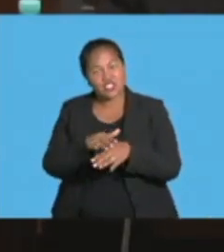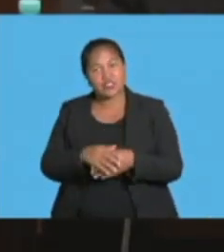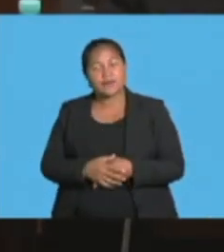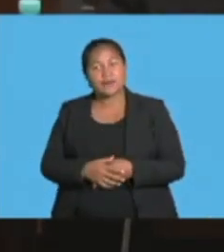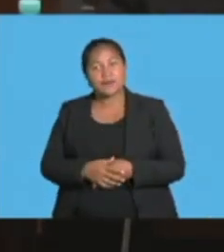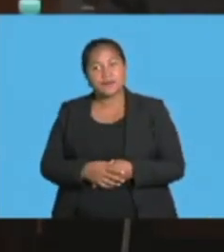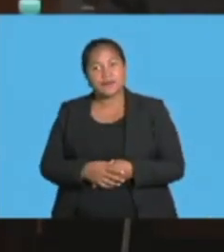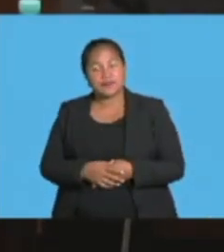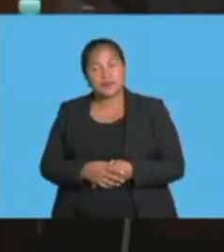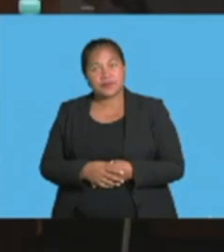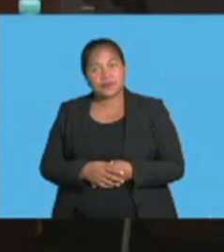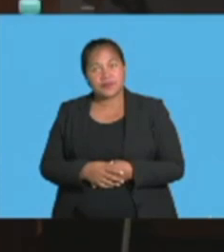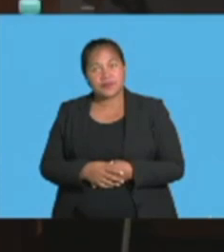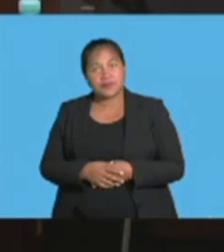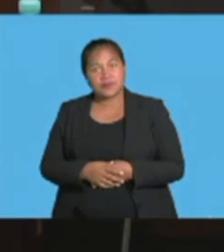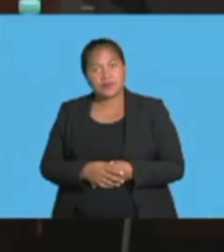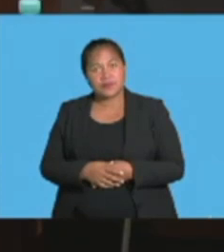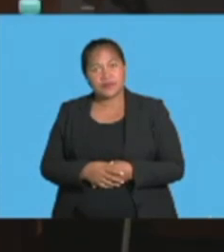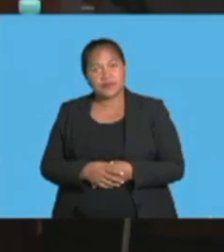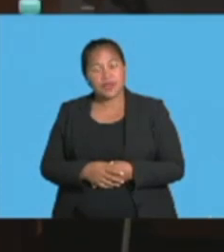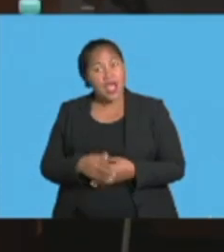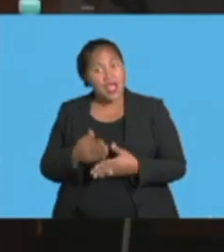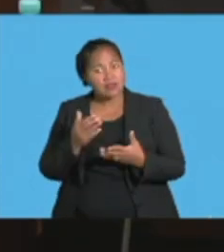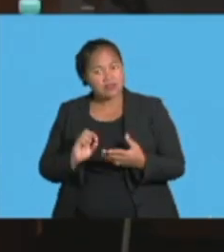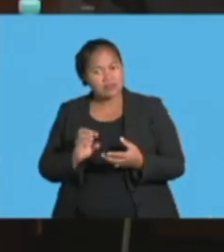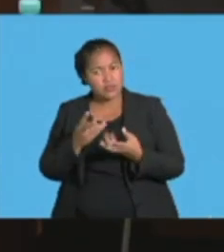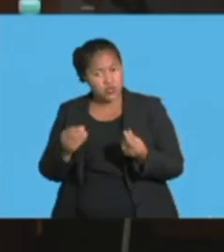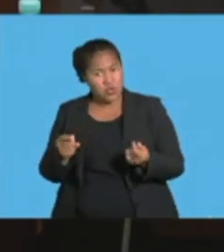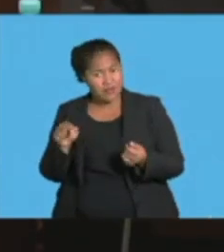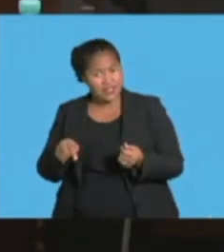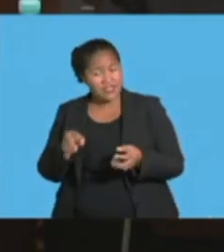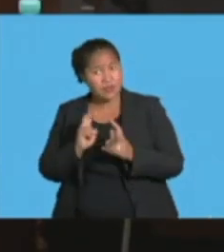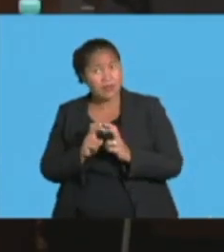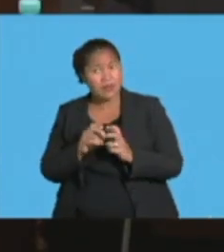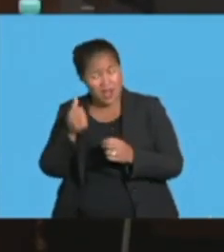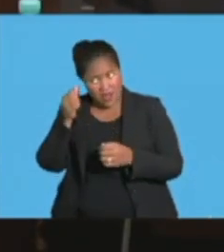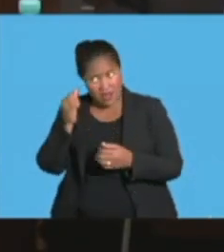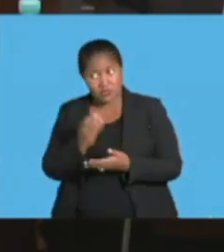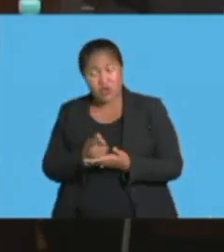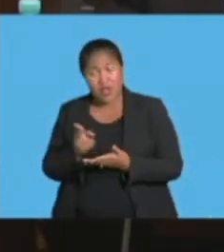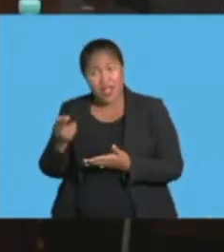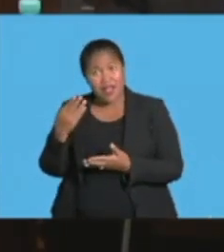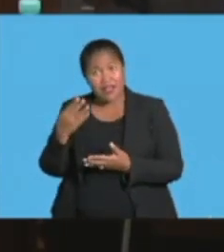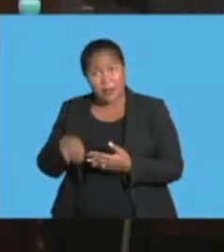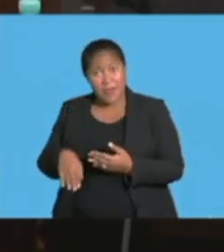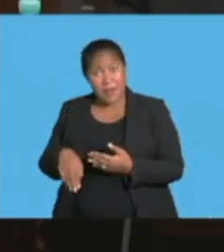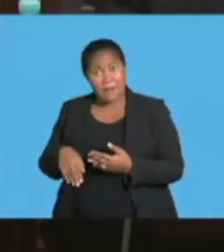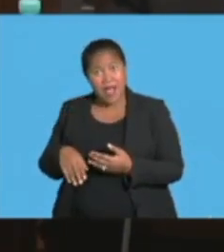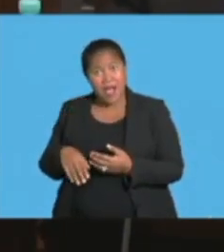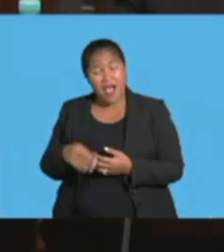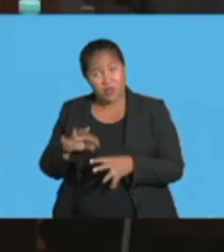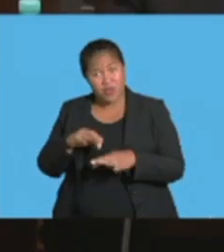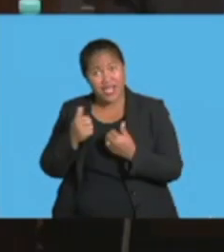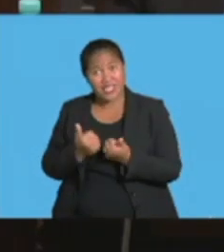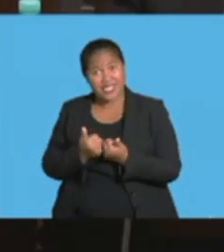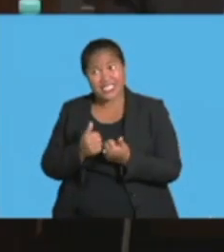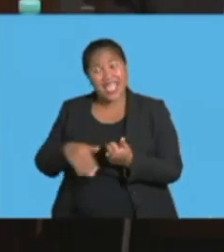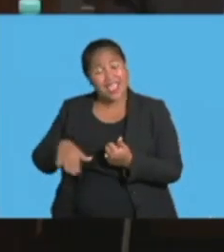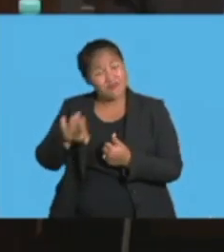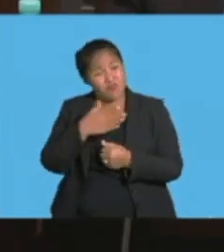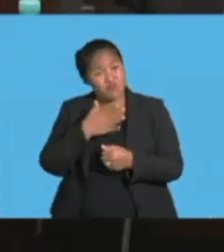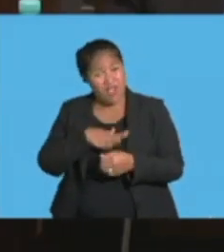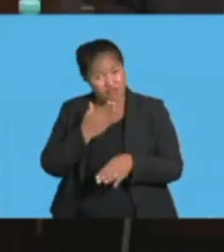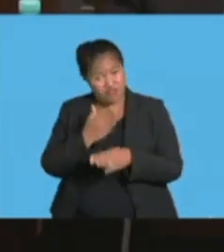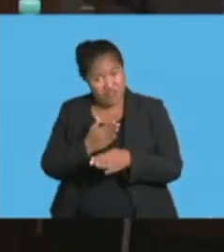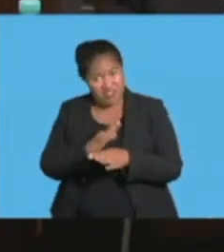In order to curb NCDs, I'm sure that the Honourable Member will agree with me that everyone's effort is needed, and not